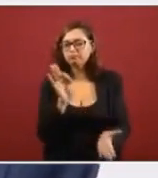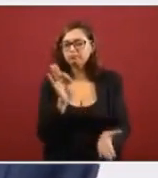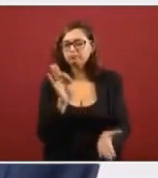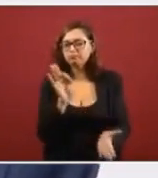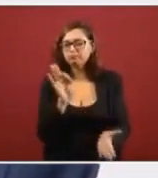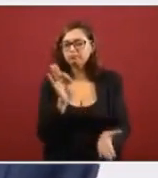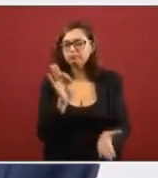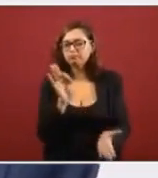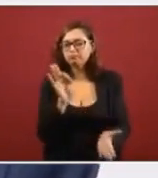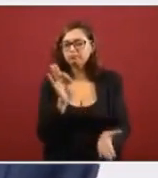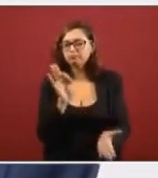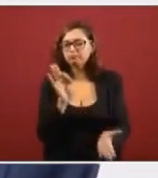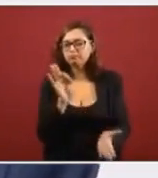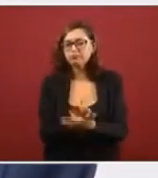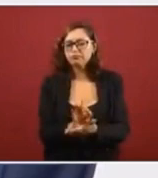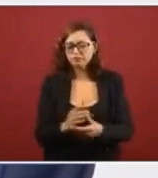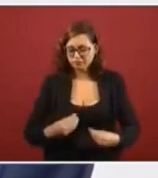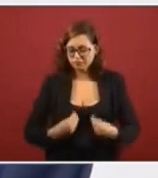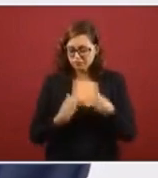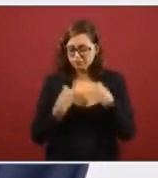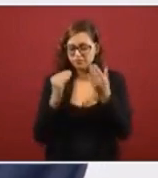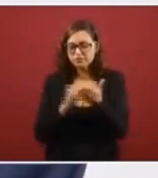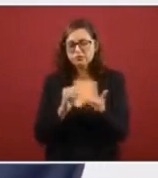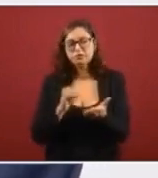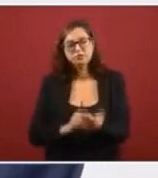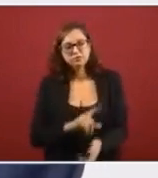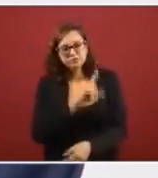the Mexican migrants